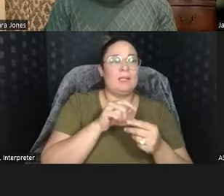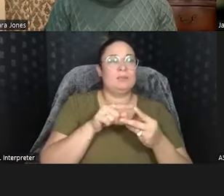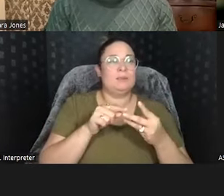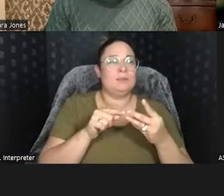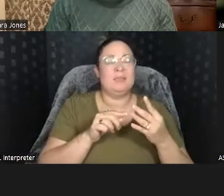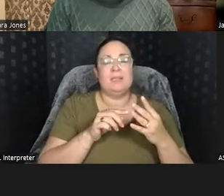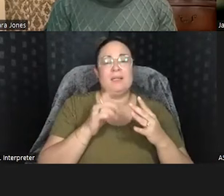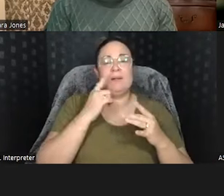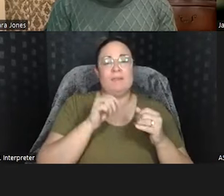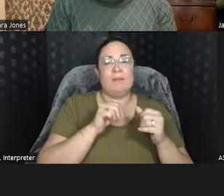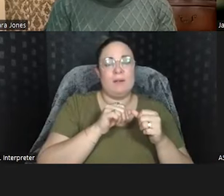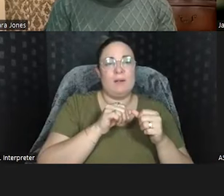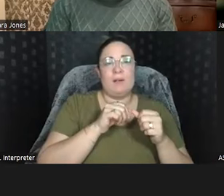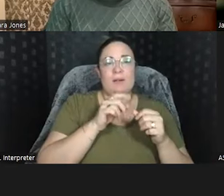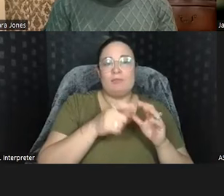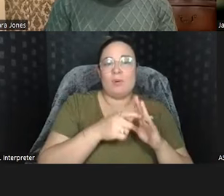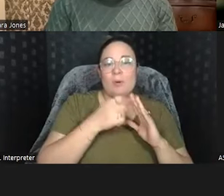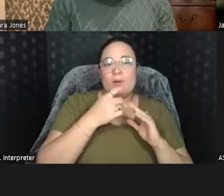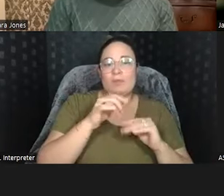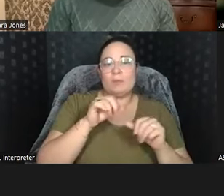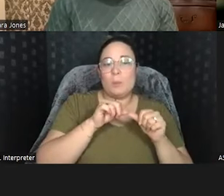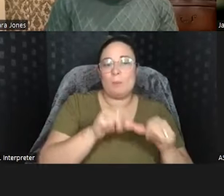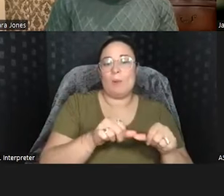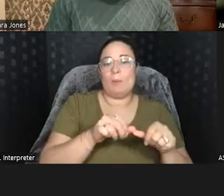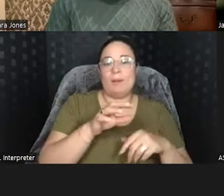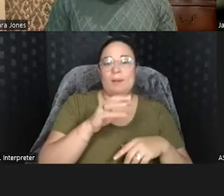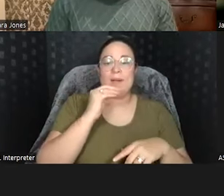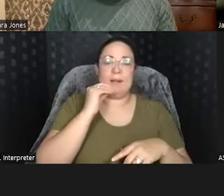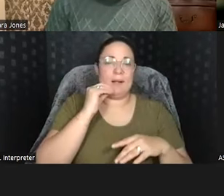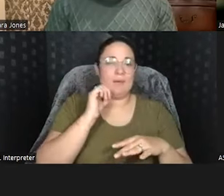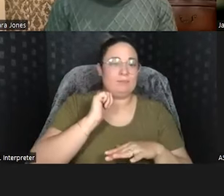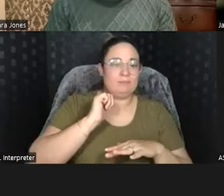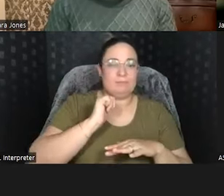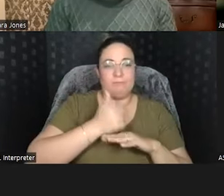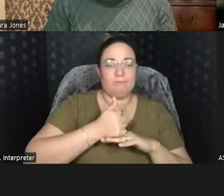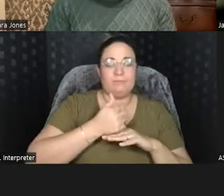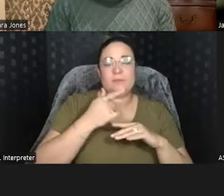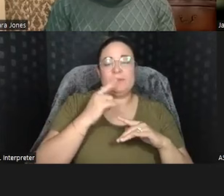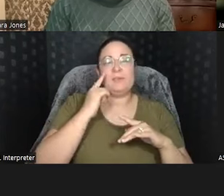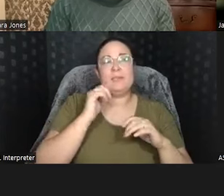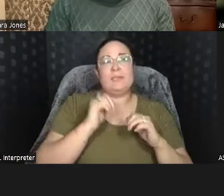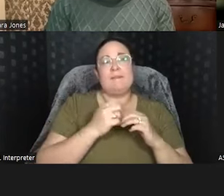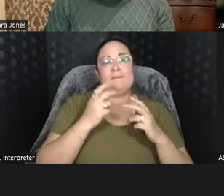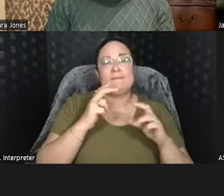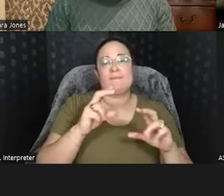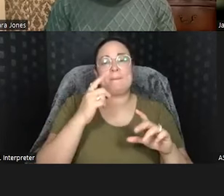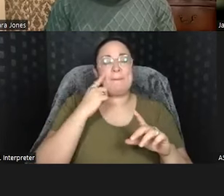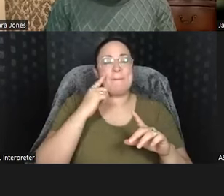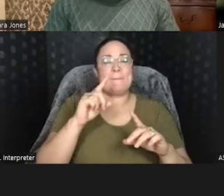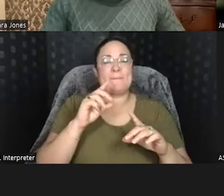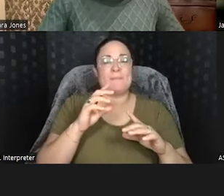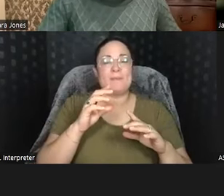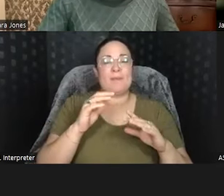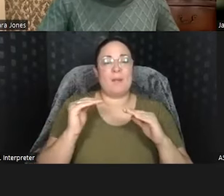be permanently housed. So we have to think of ways to invest in equitable